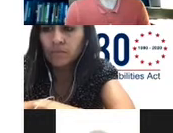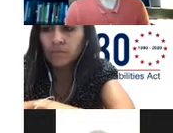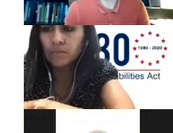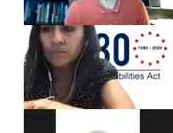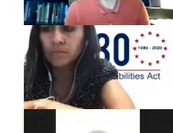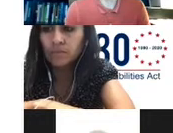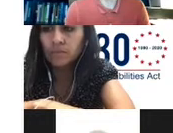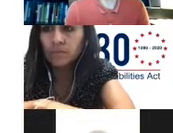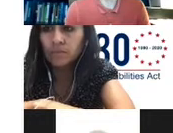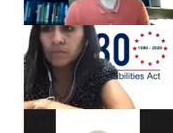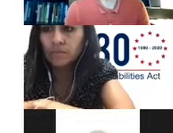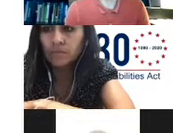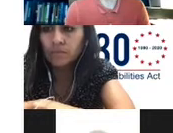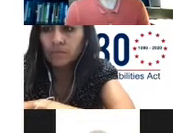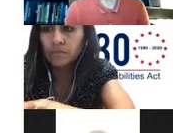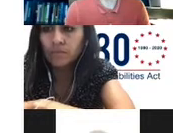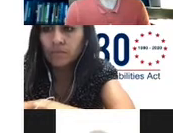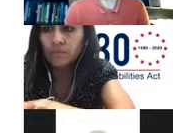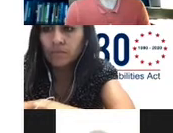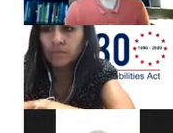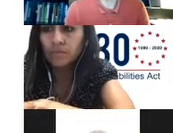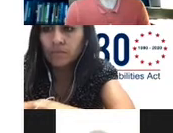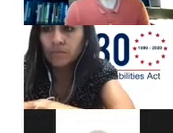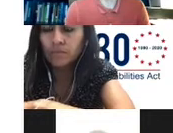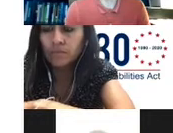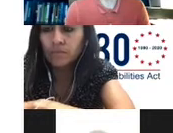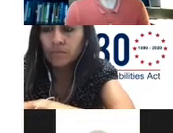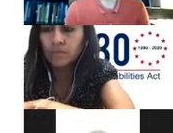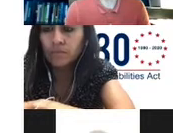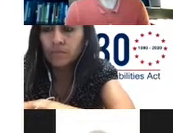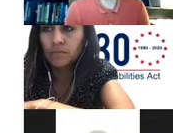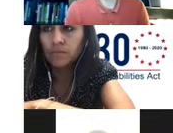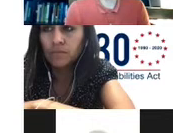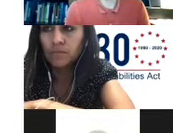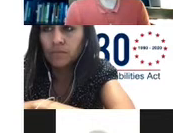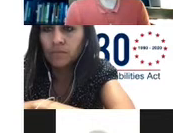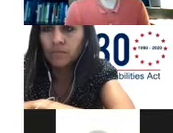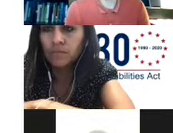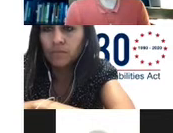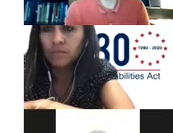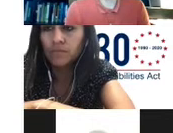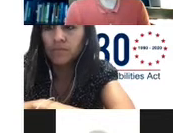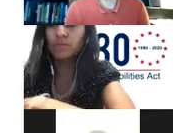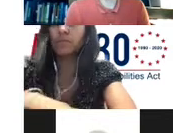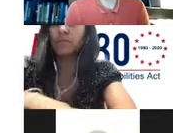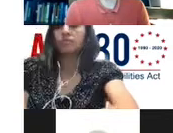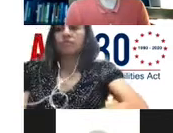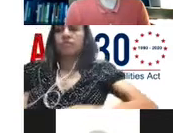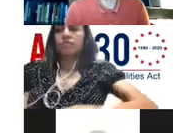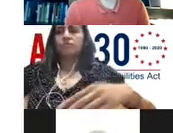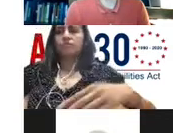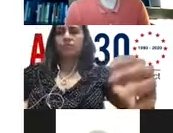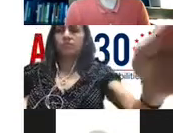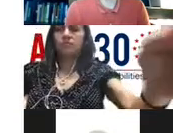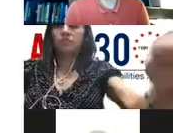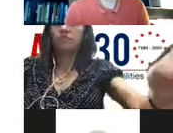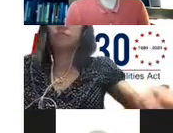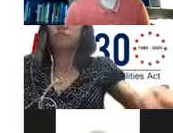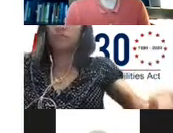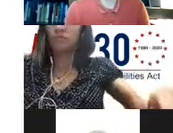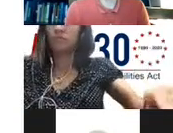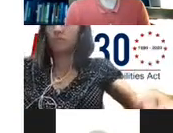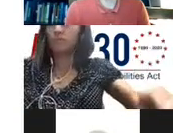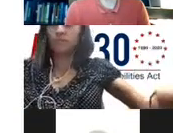So you can also mute and unmute yourself from the participant panel. The other option that a lot of meetings use is the raise hand.